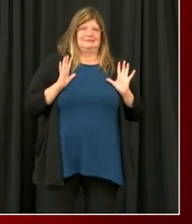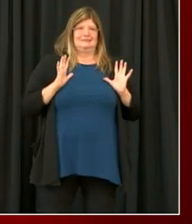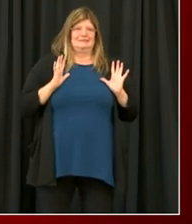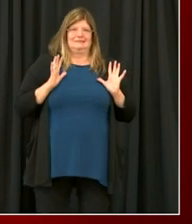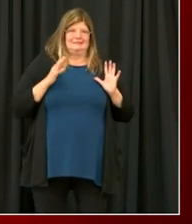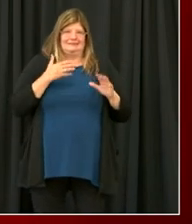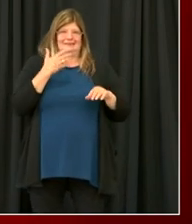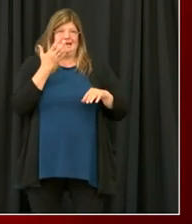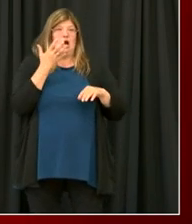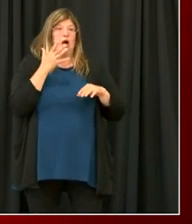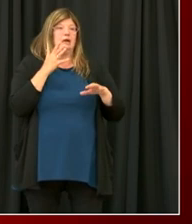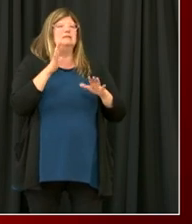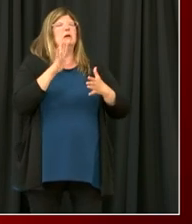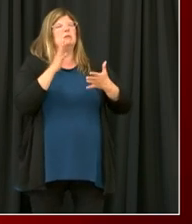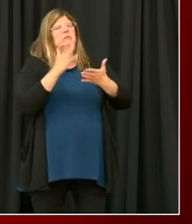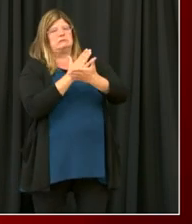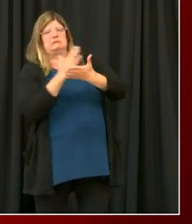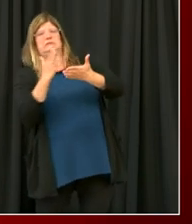is midweek.